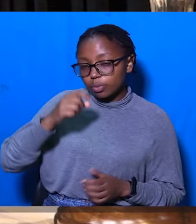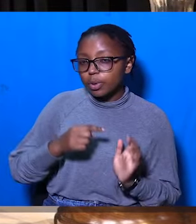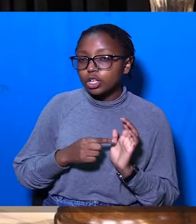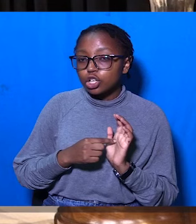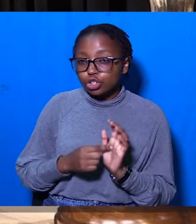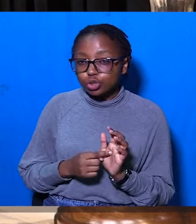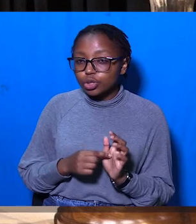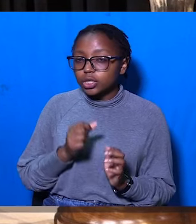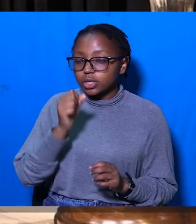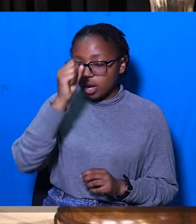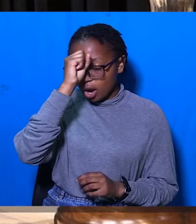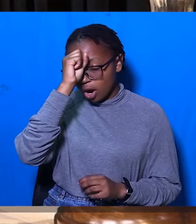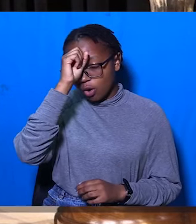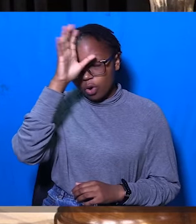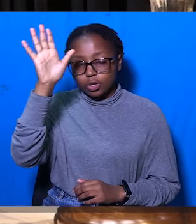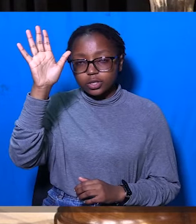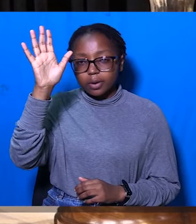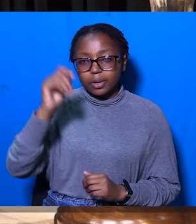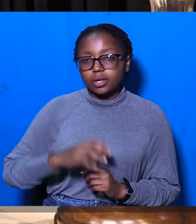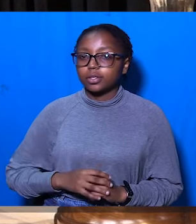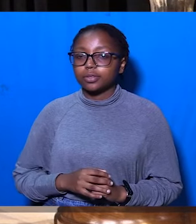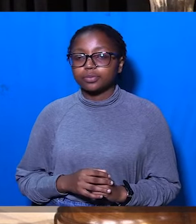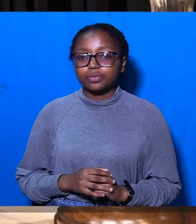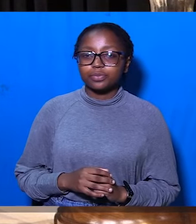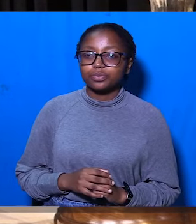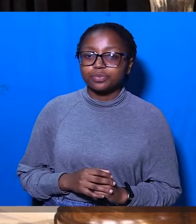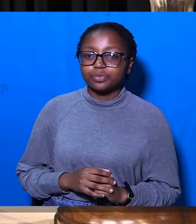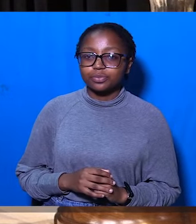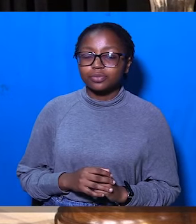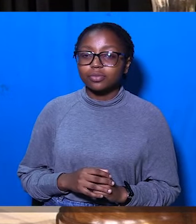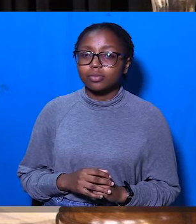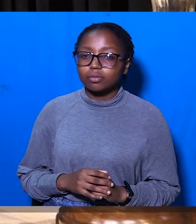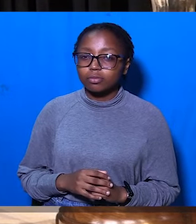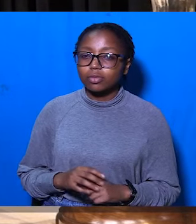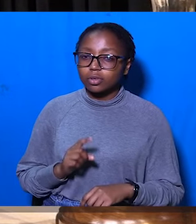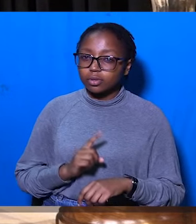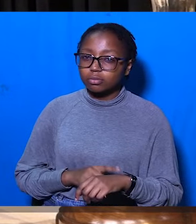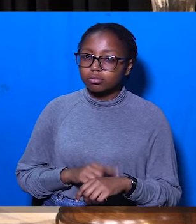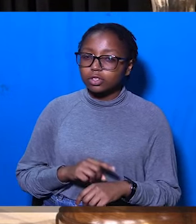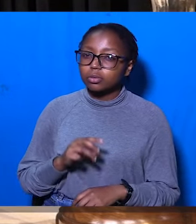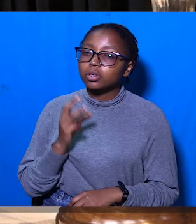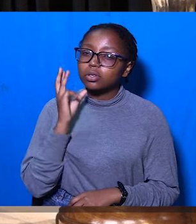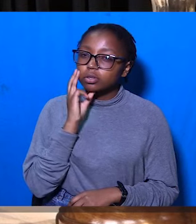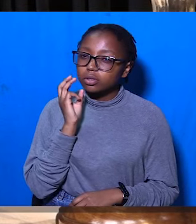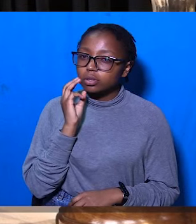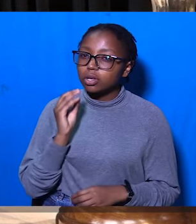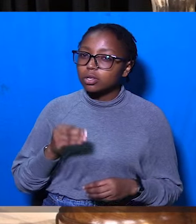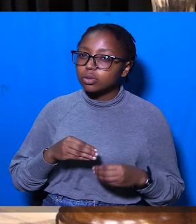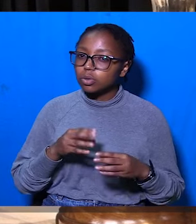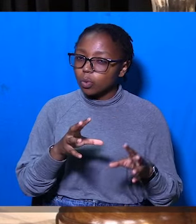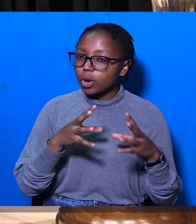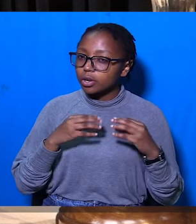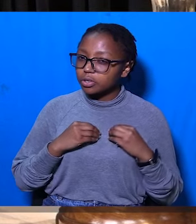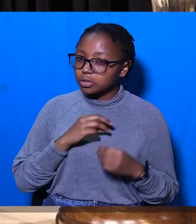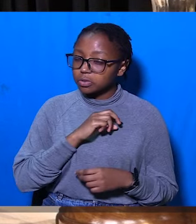the Gentiles received grace, I'm sure the Jews looked at the Gentiles and they wondered how on God's awe and God's wisdom.